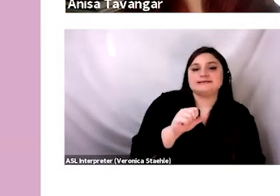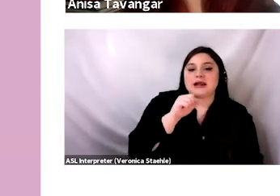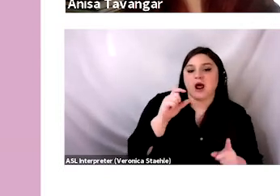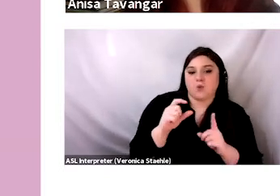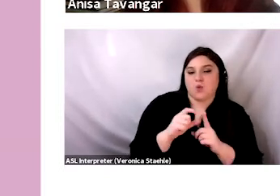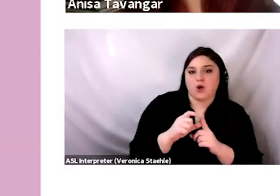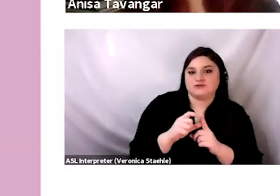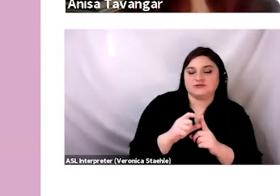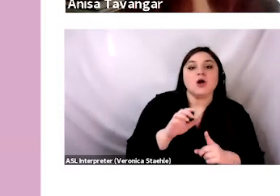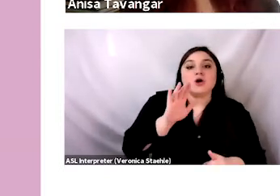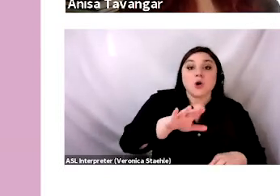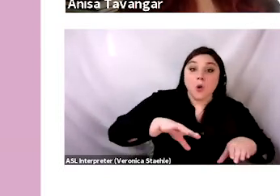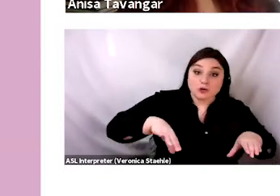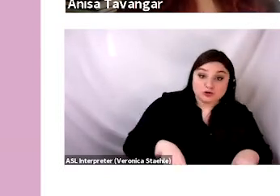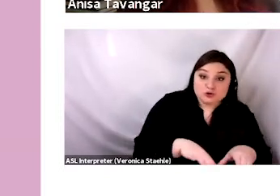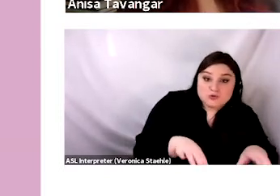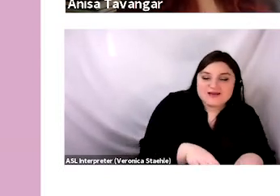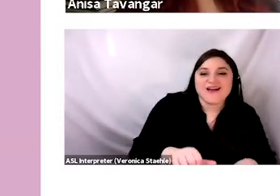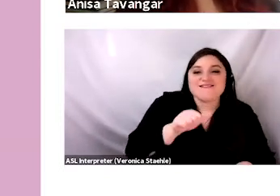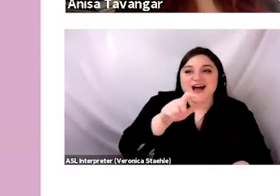your adorning.